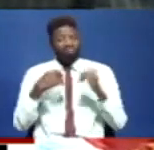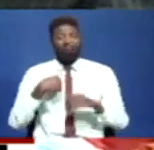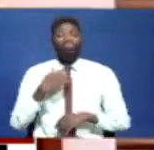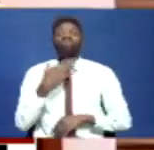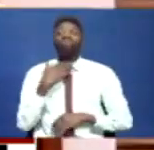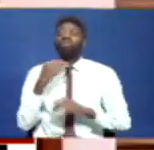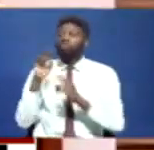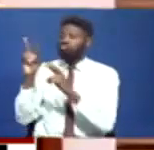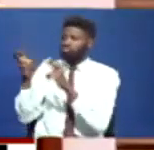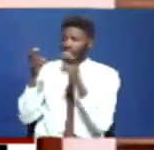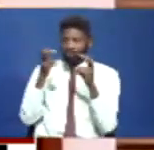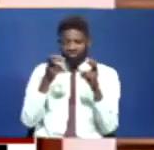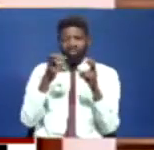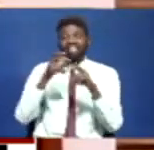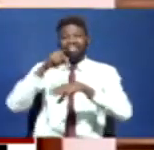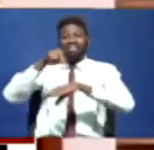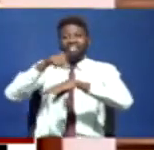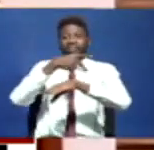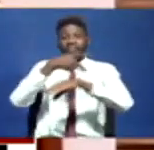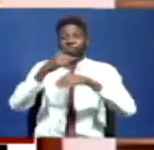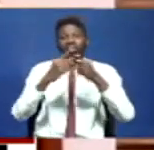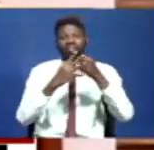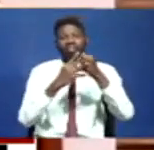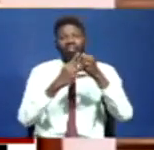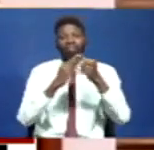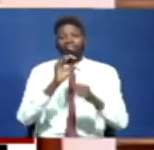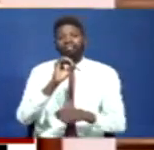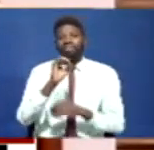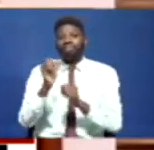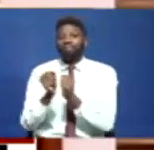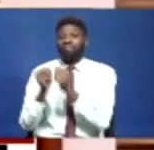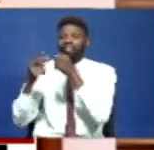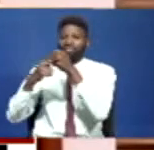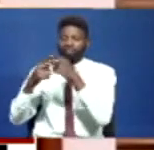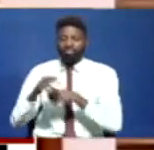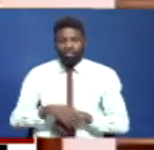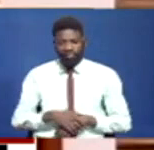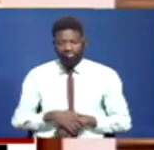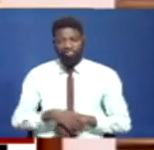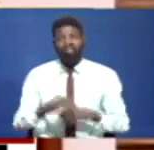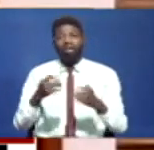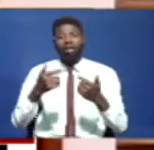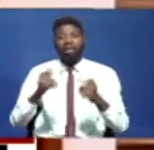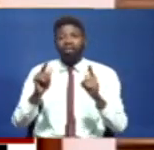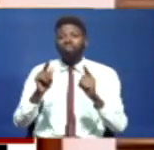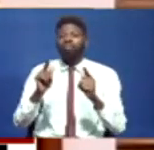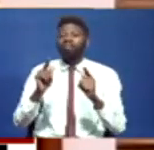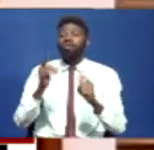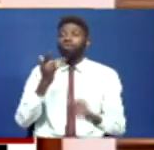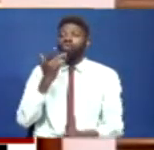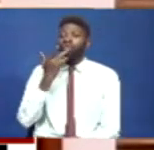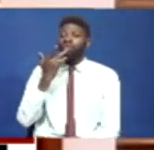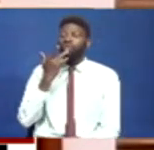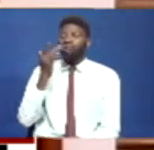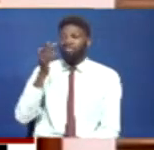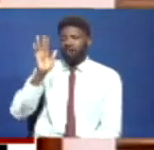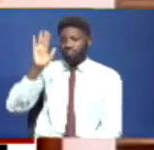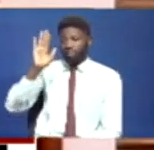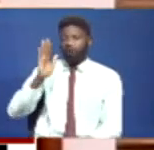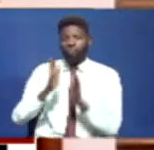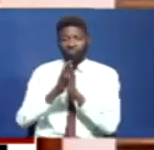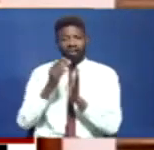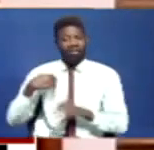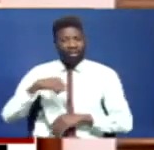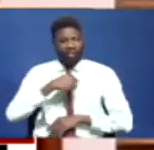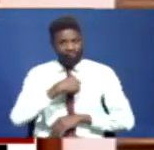Psalms 90:17. Let the favor of the Lord, our God, be upon us and establish